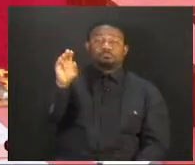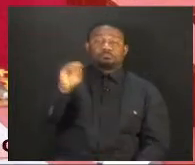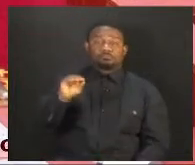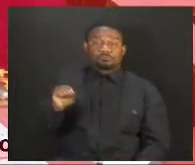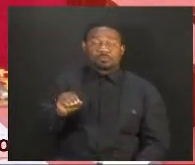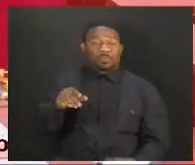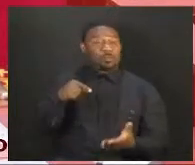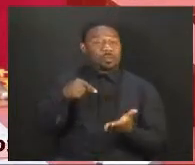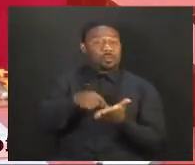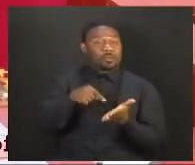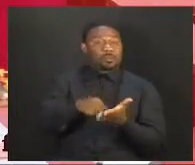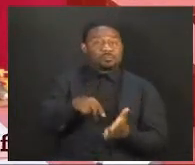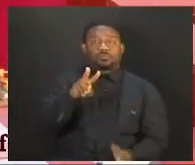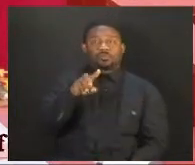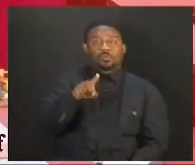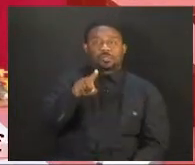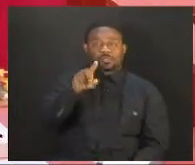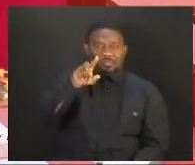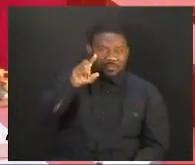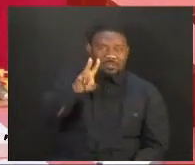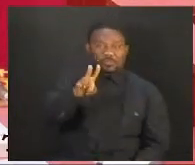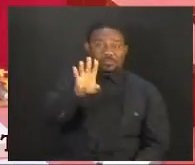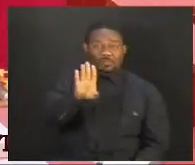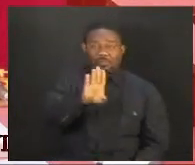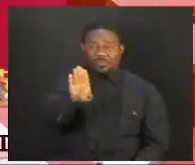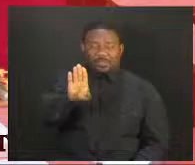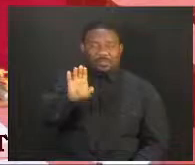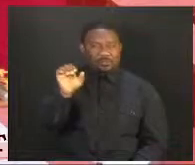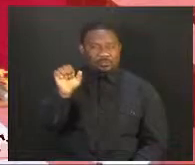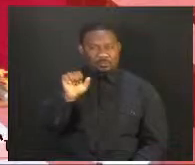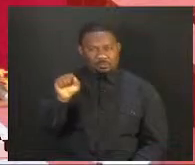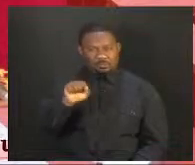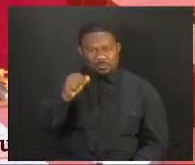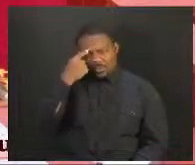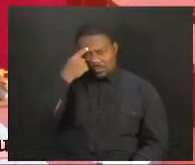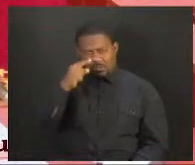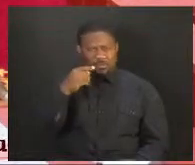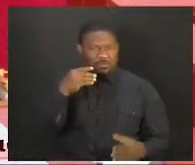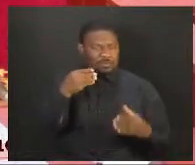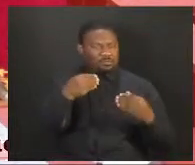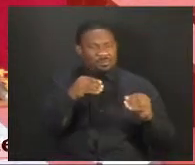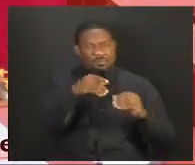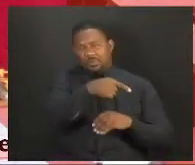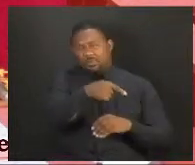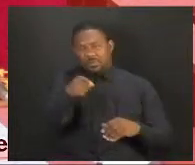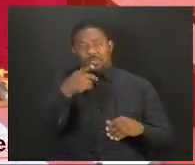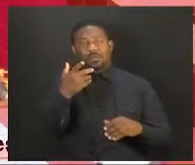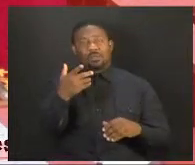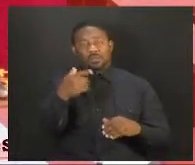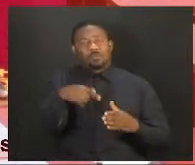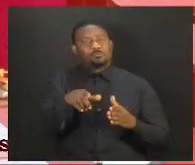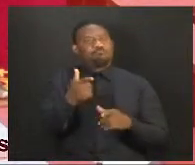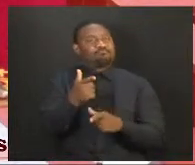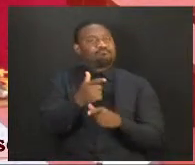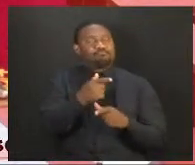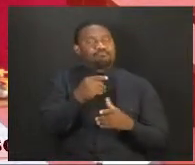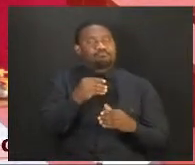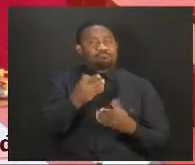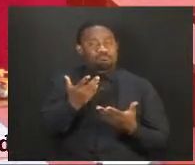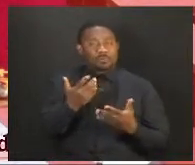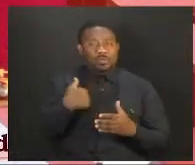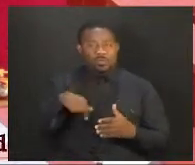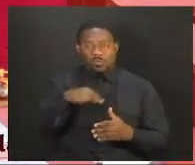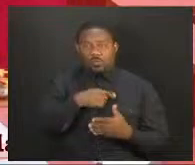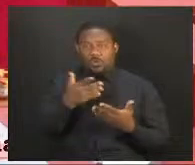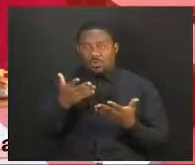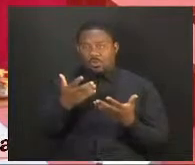debt of $2.7 billion owed to commercial creditors. We are committed to completing the